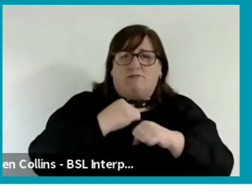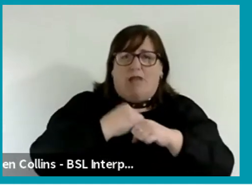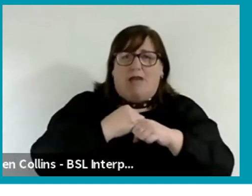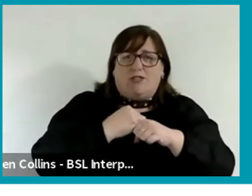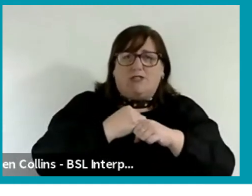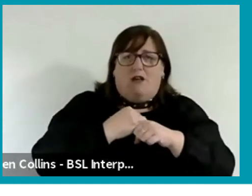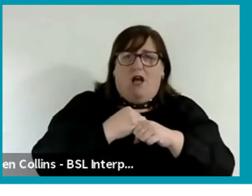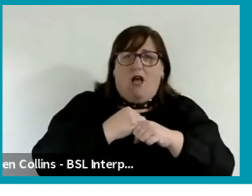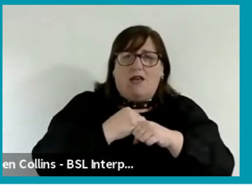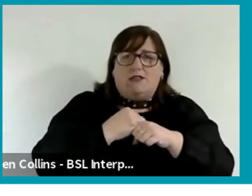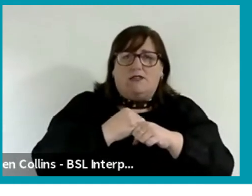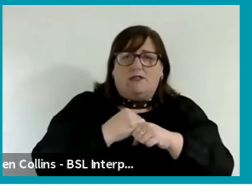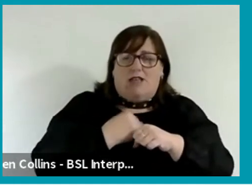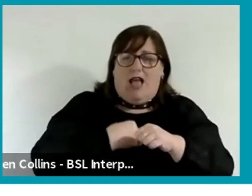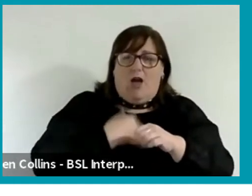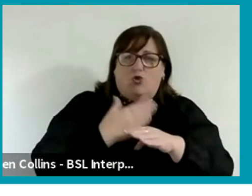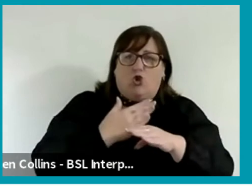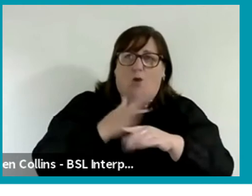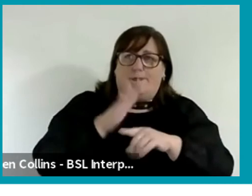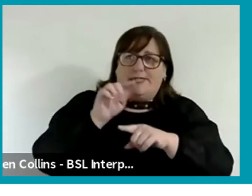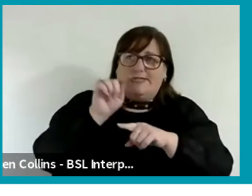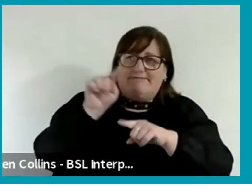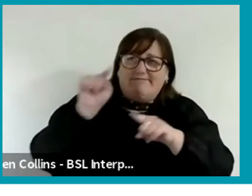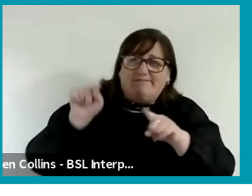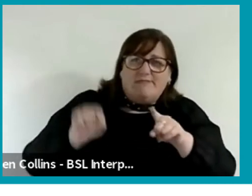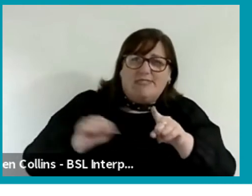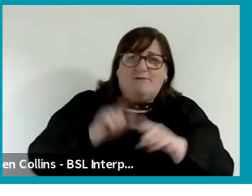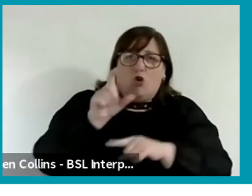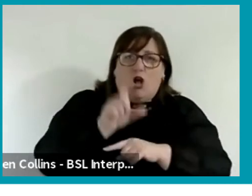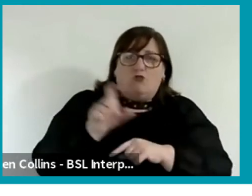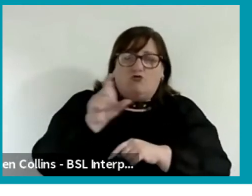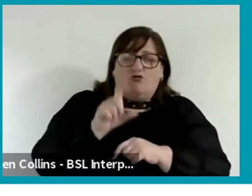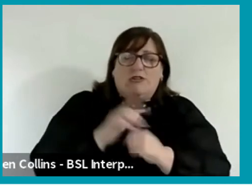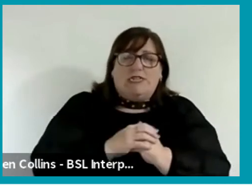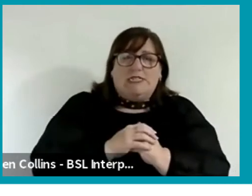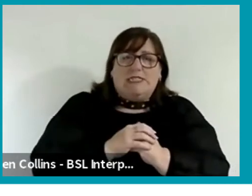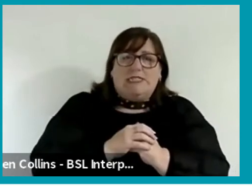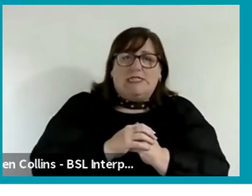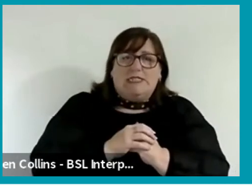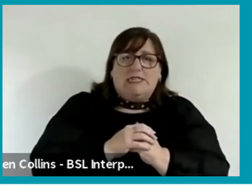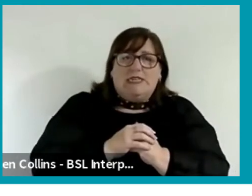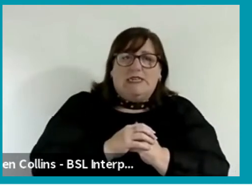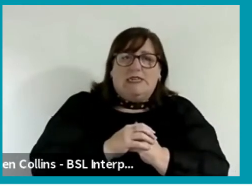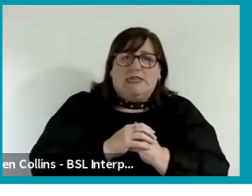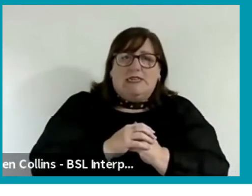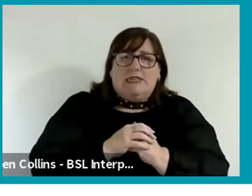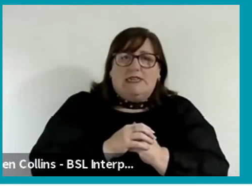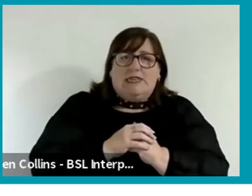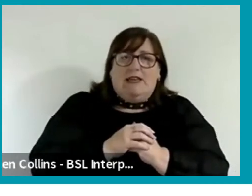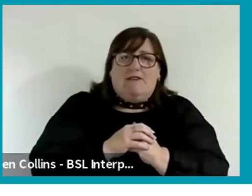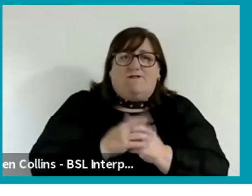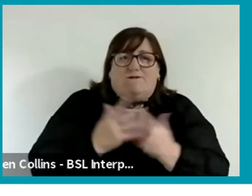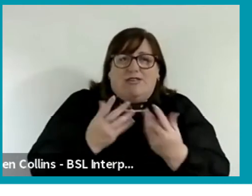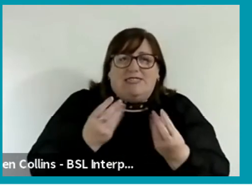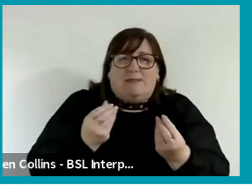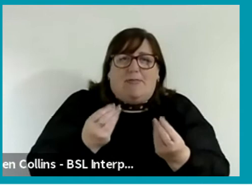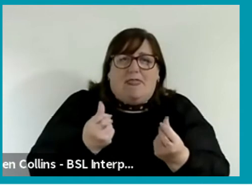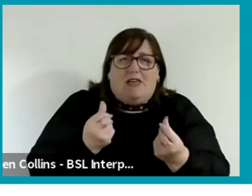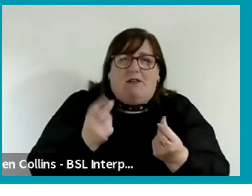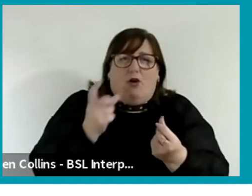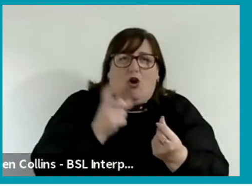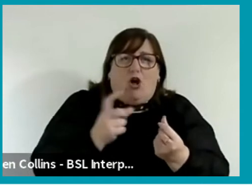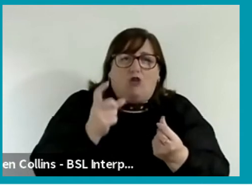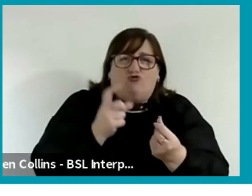country that we operate. We do try, if we can, if it's not something very, very country specific. For example, we're looking